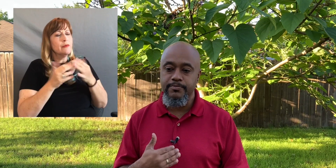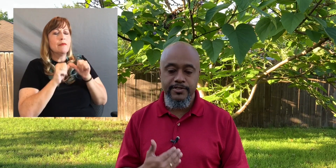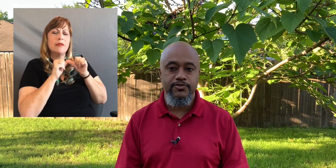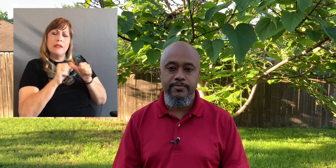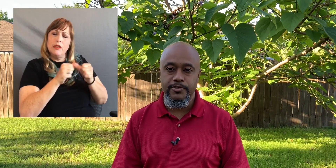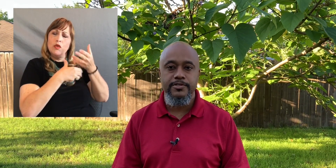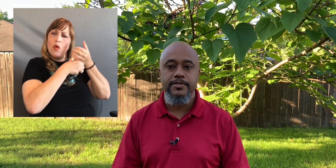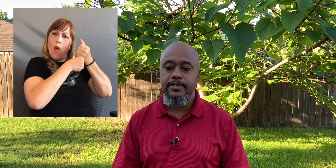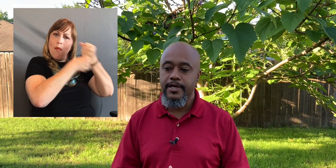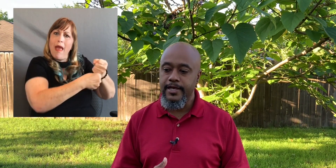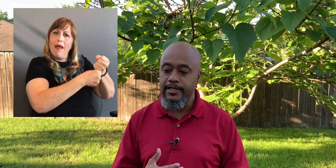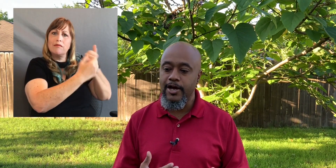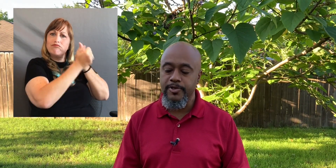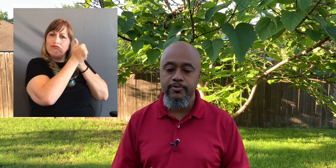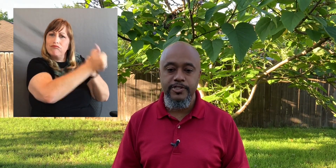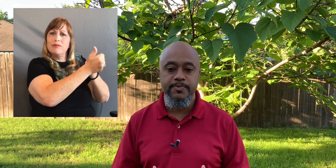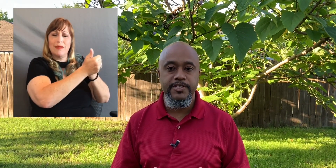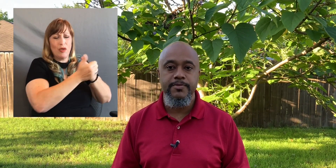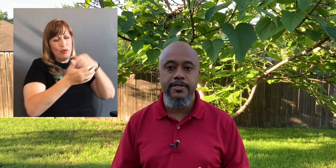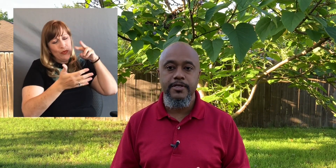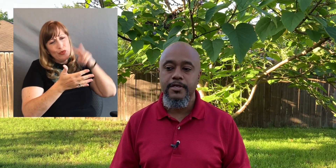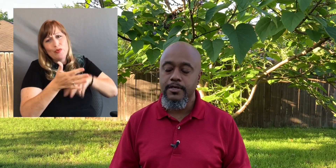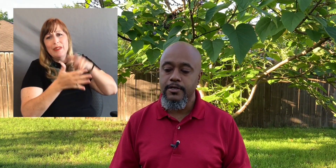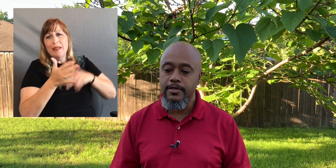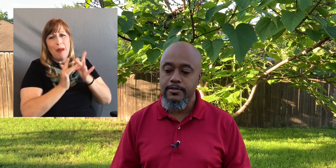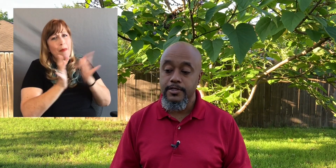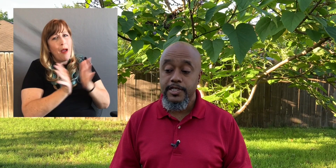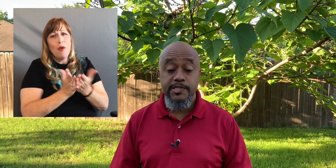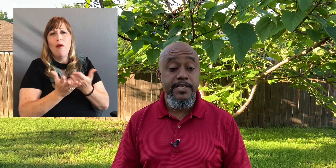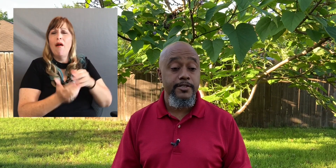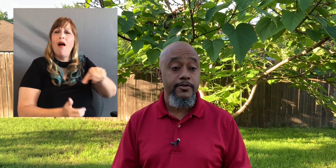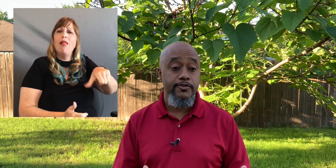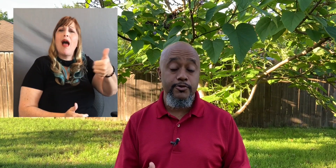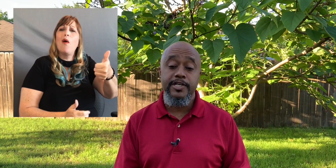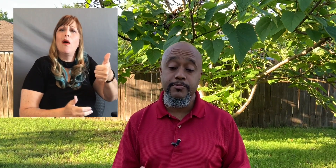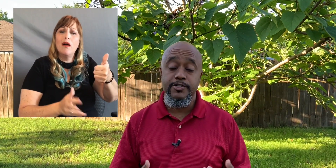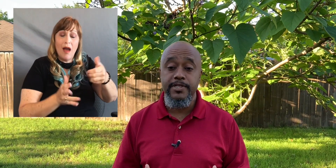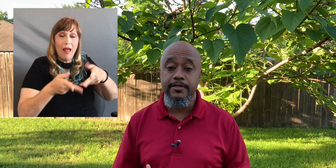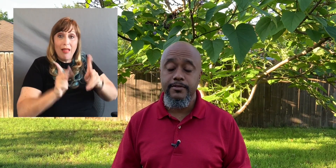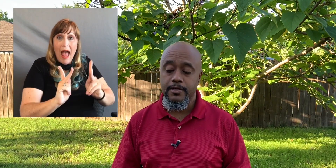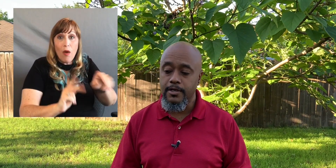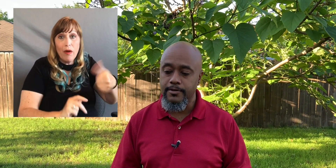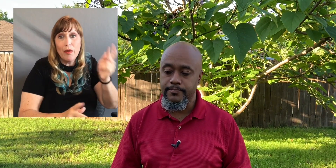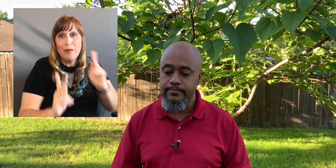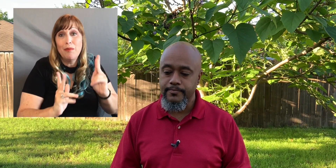continue to be in the scriptures, and allow people to speak to me, speak through him to me.